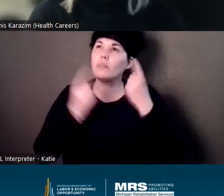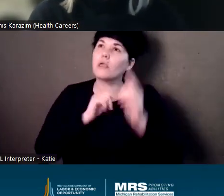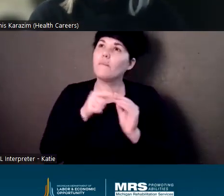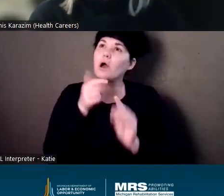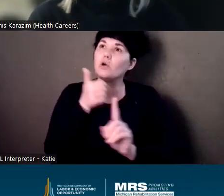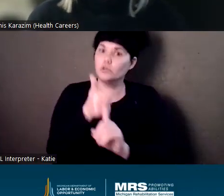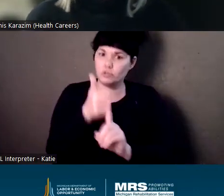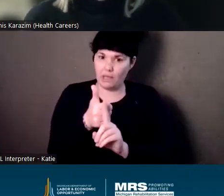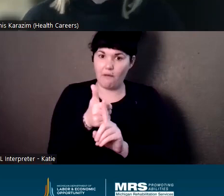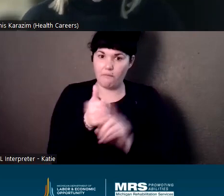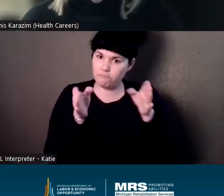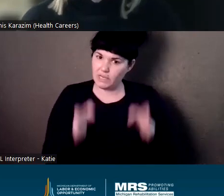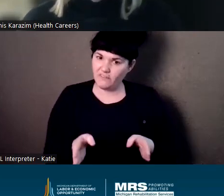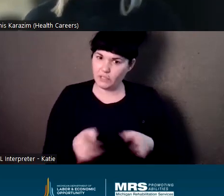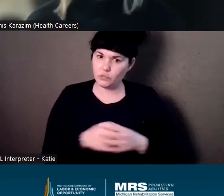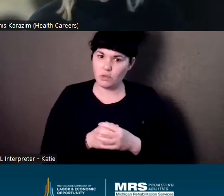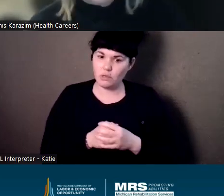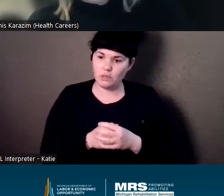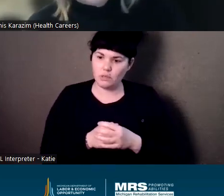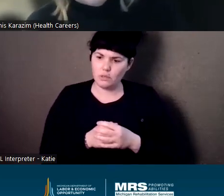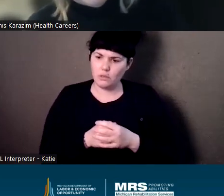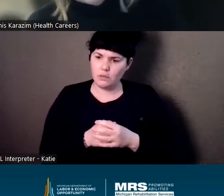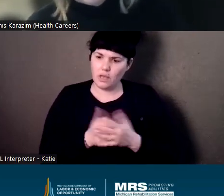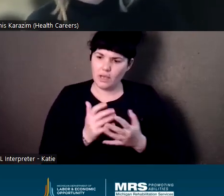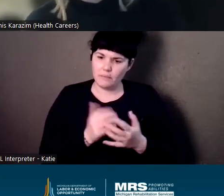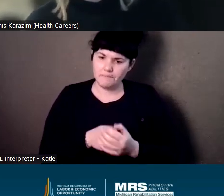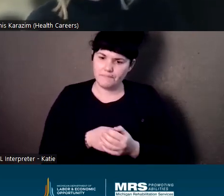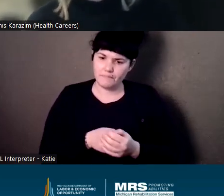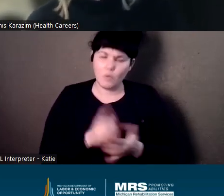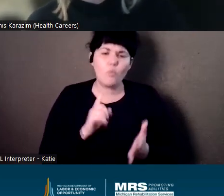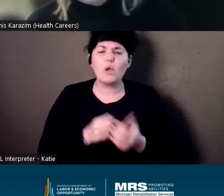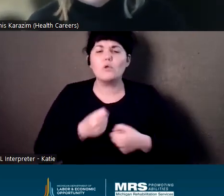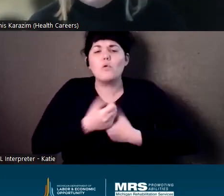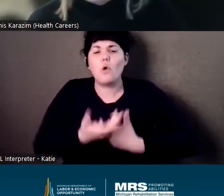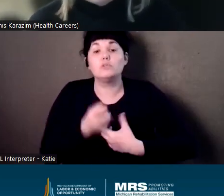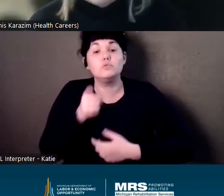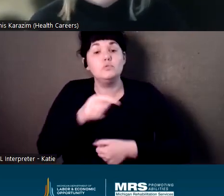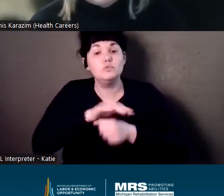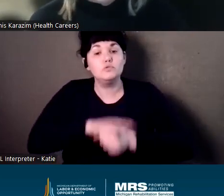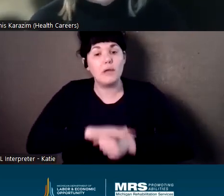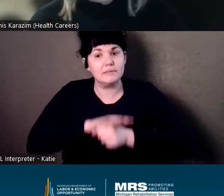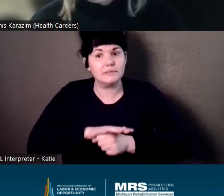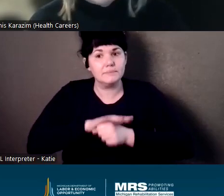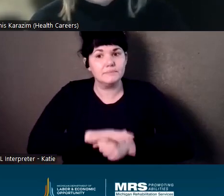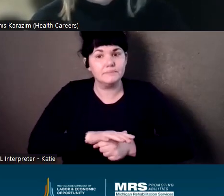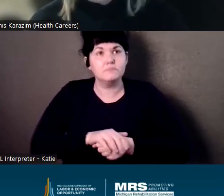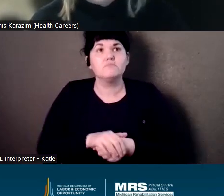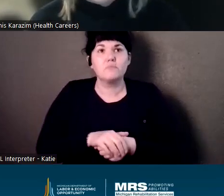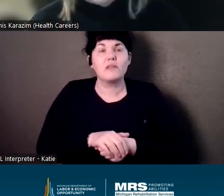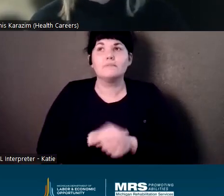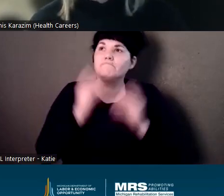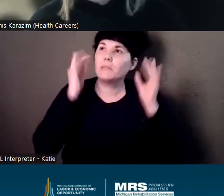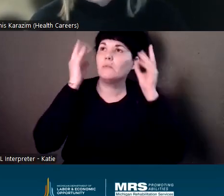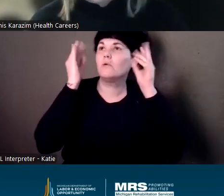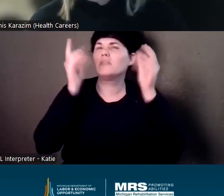individual, what is it that makes you stressed? And then take that into consideration when